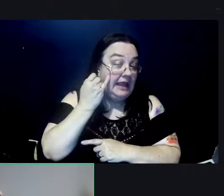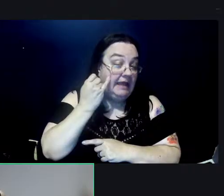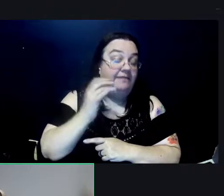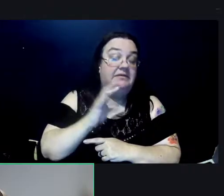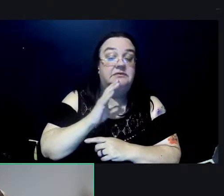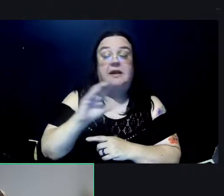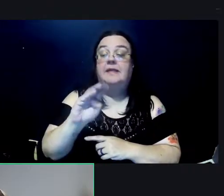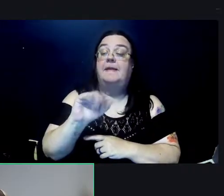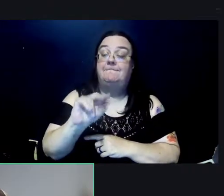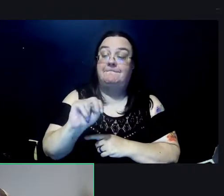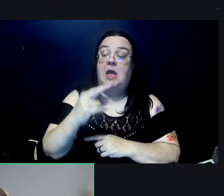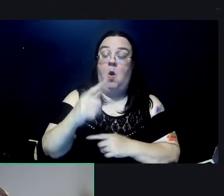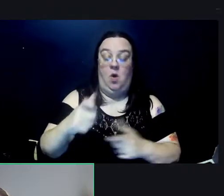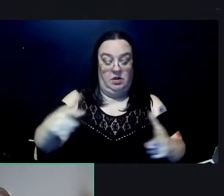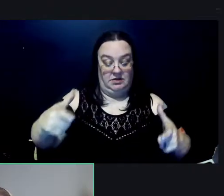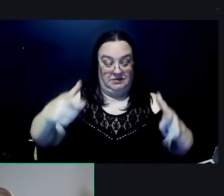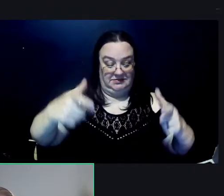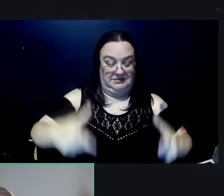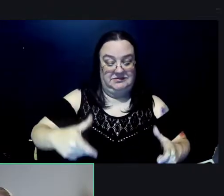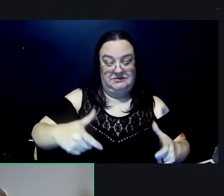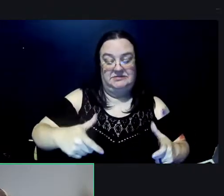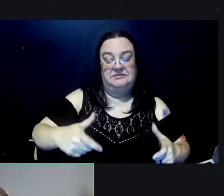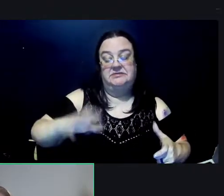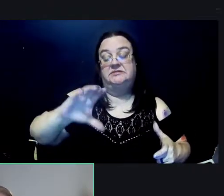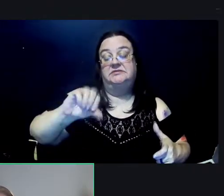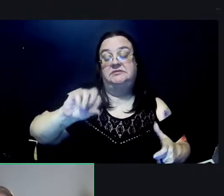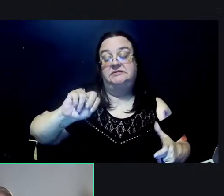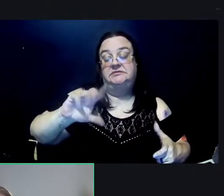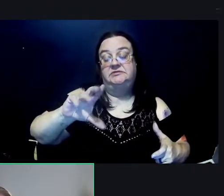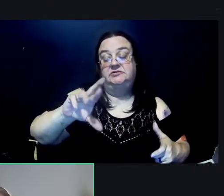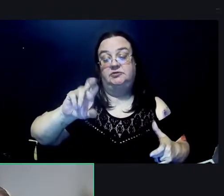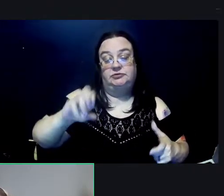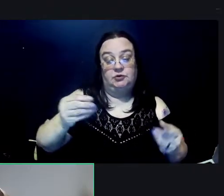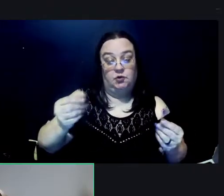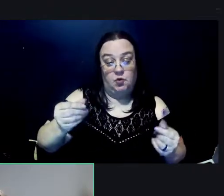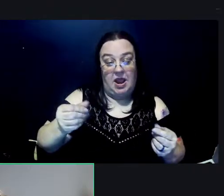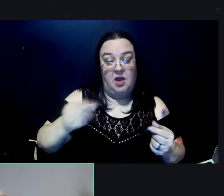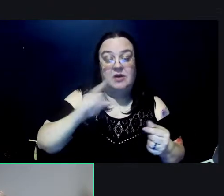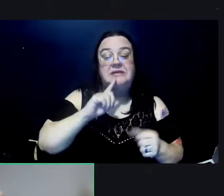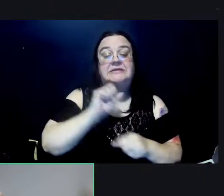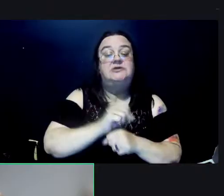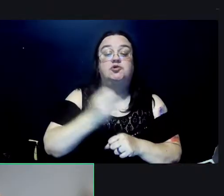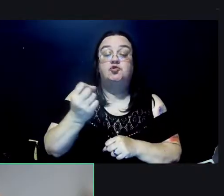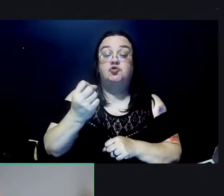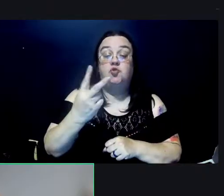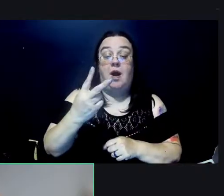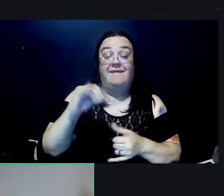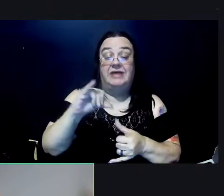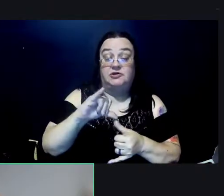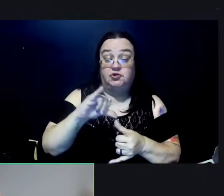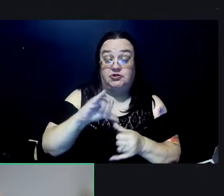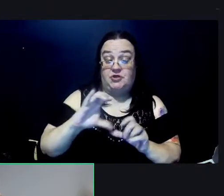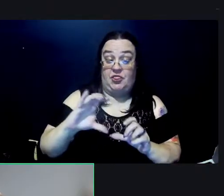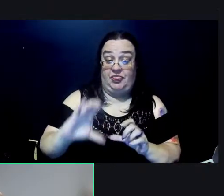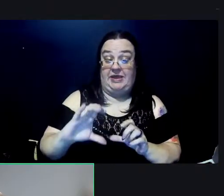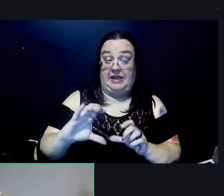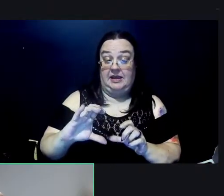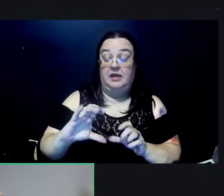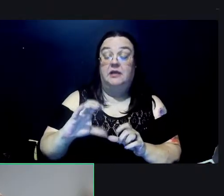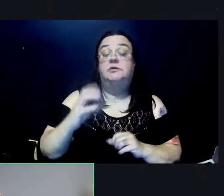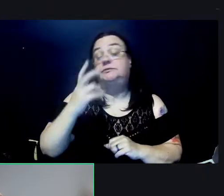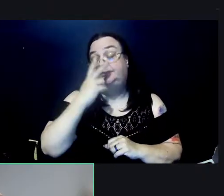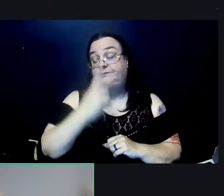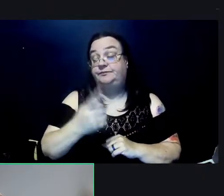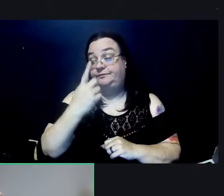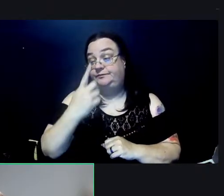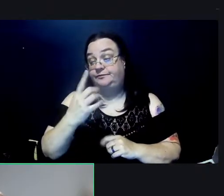the manhole lid, the concrete round manhole lids are actually 12 inches thick. So we're seeing one option